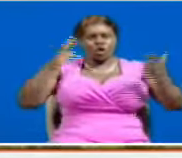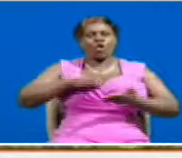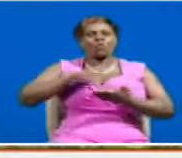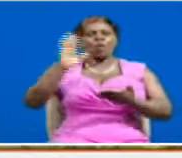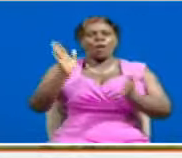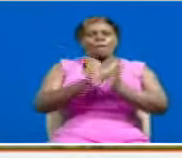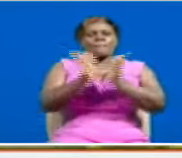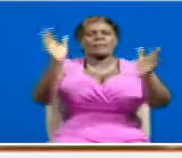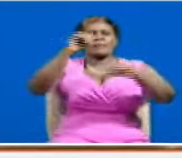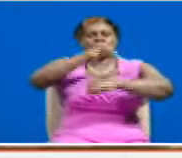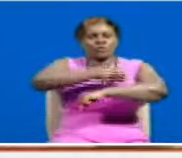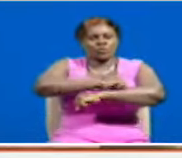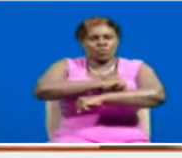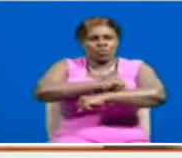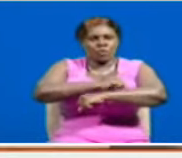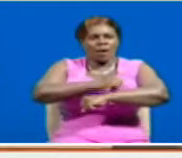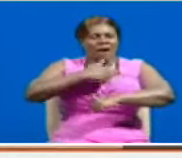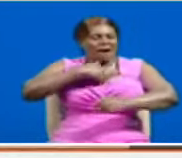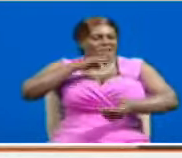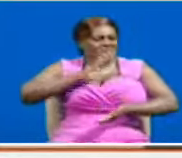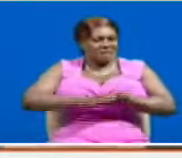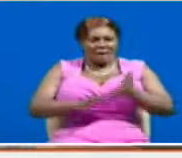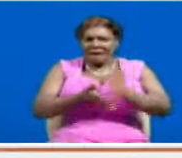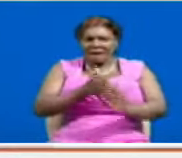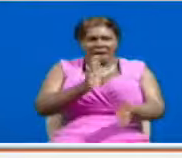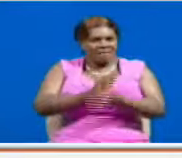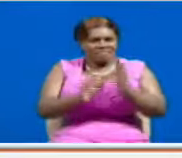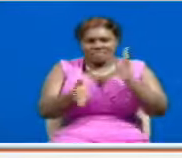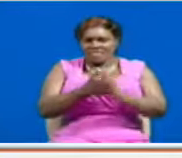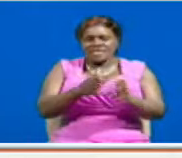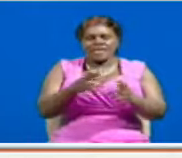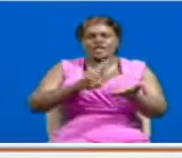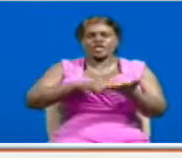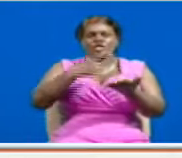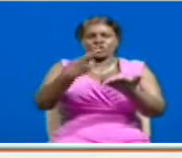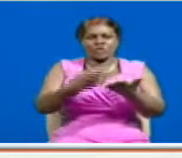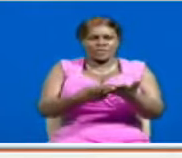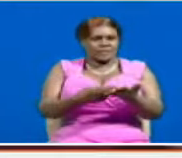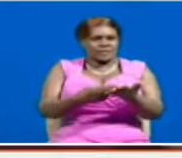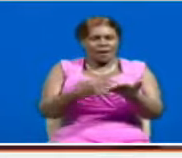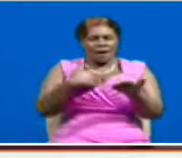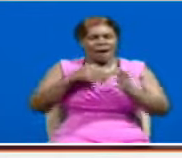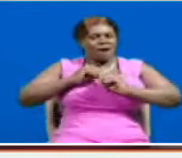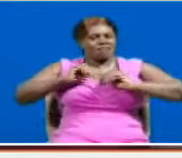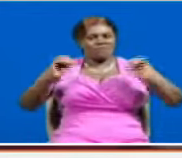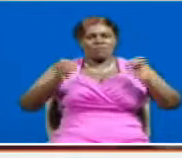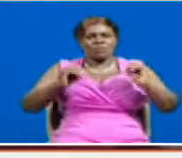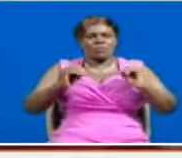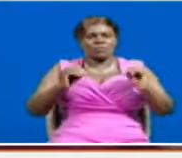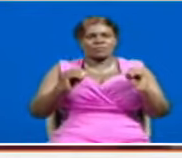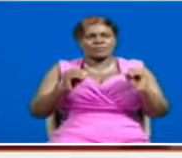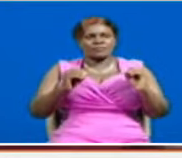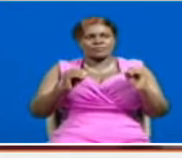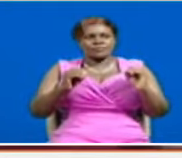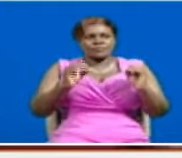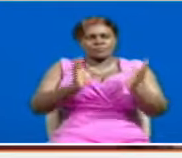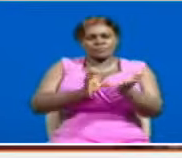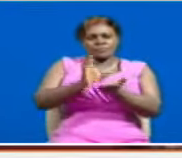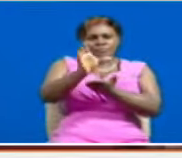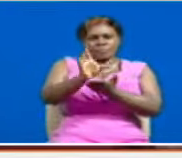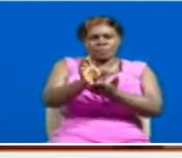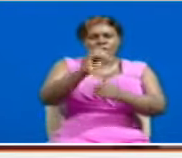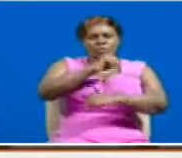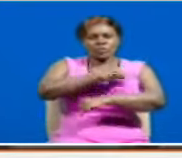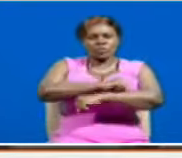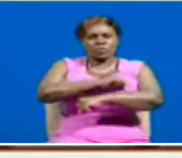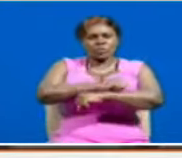Most public schools, however, have nothing close to a laboratory, leave alone the equipment. Capitation monies in schools